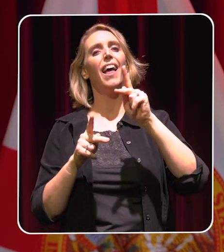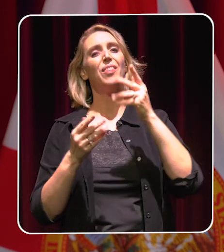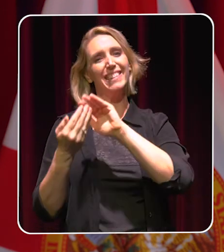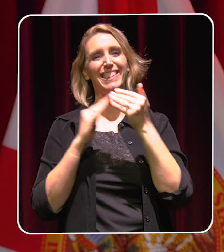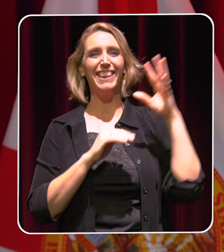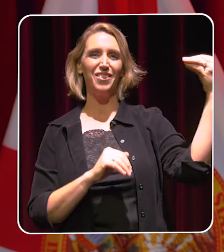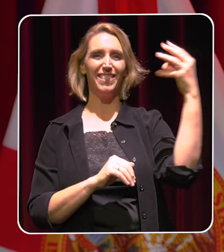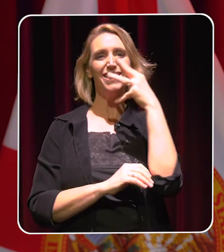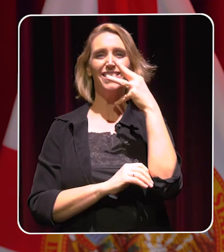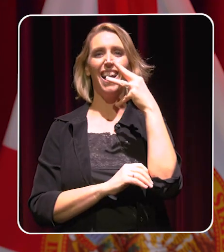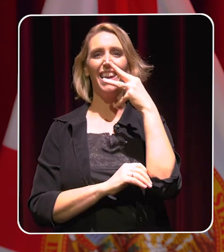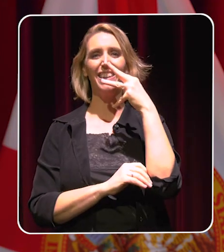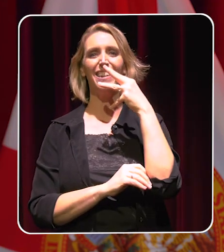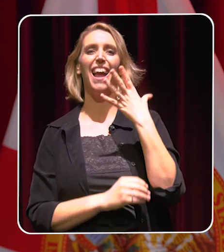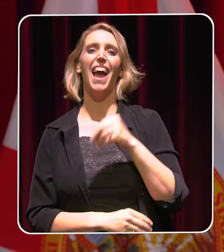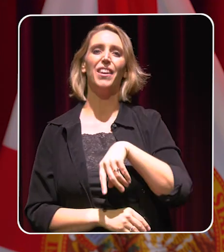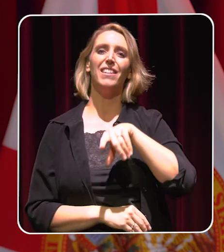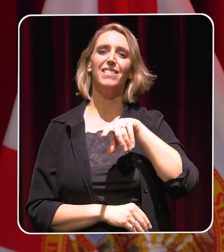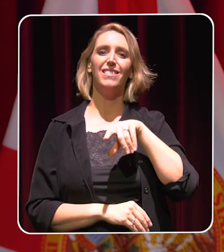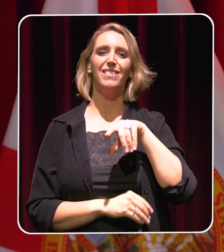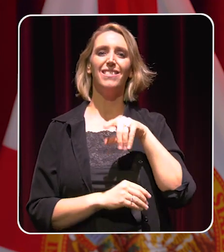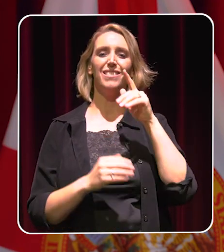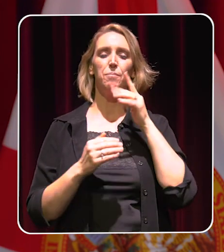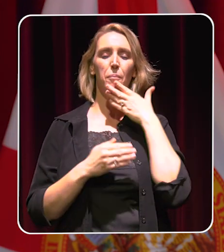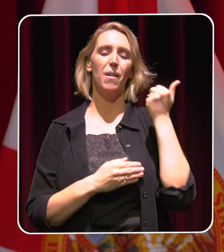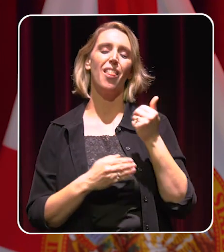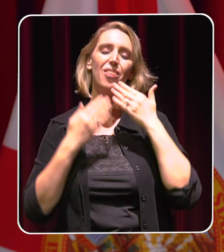pelicans soar even higher. So thank you,